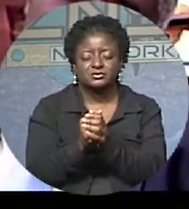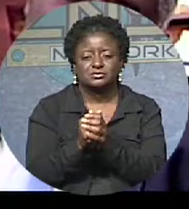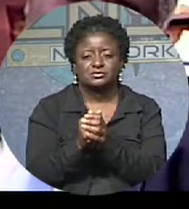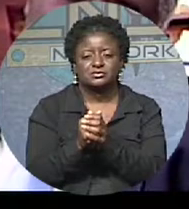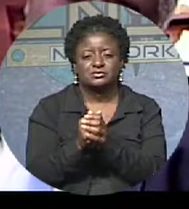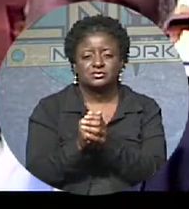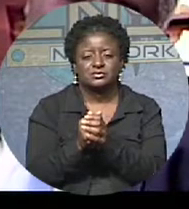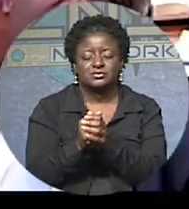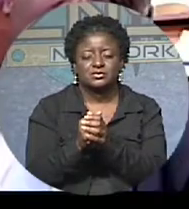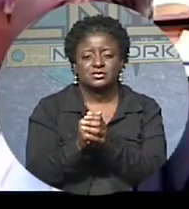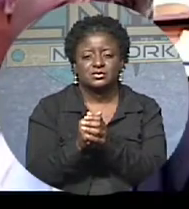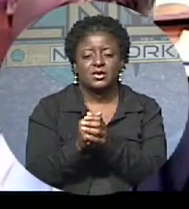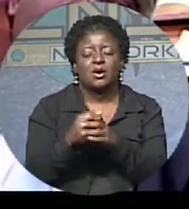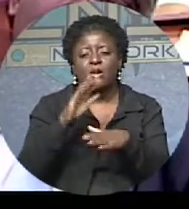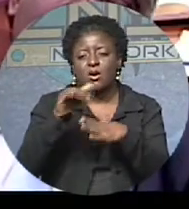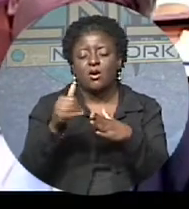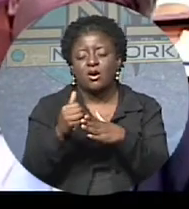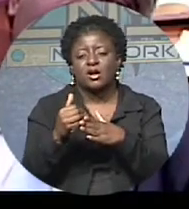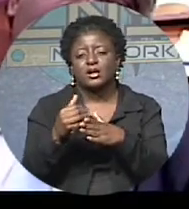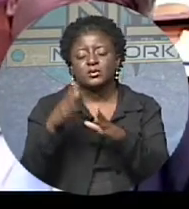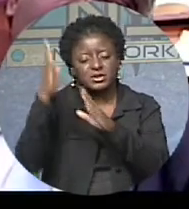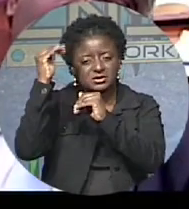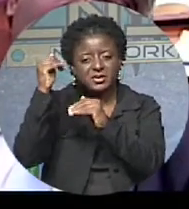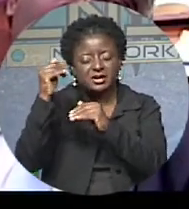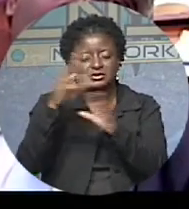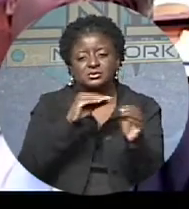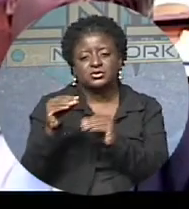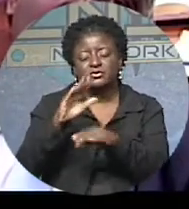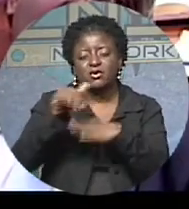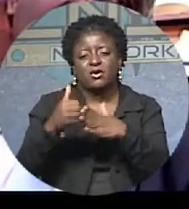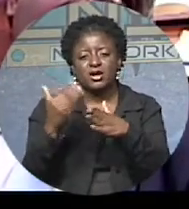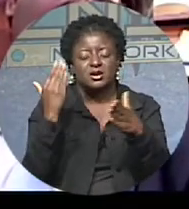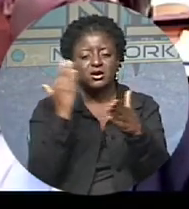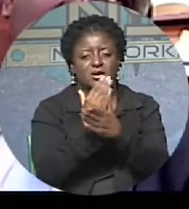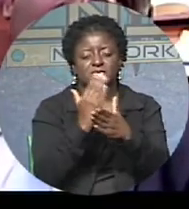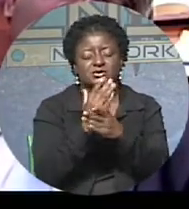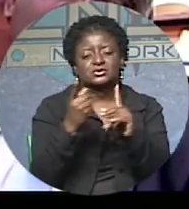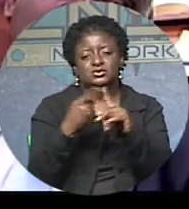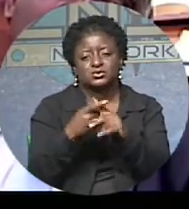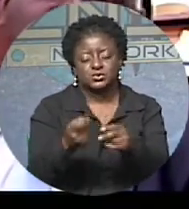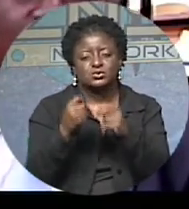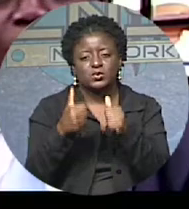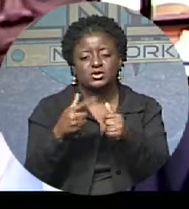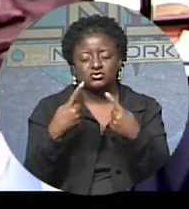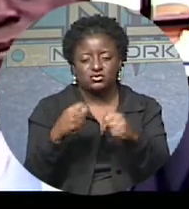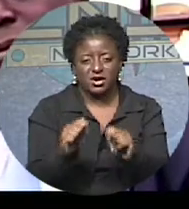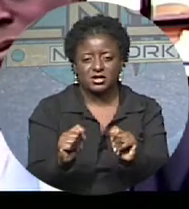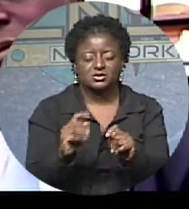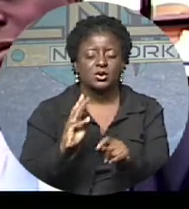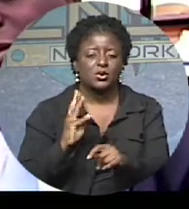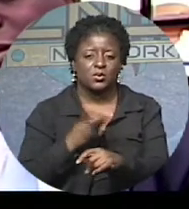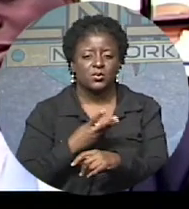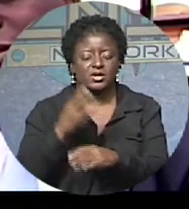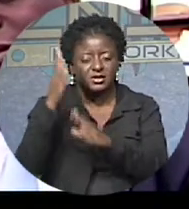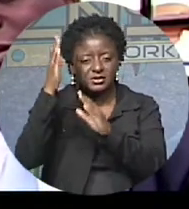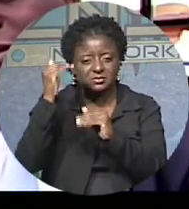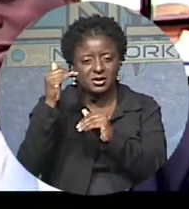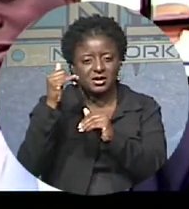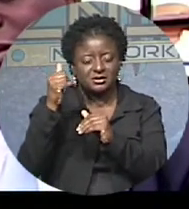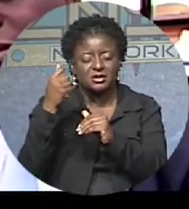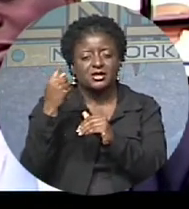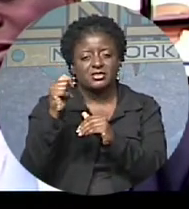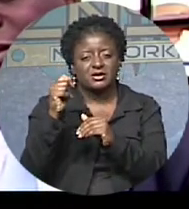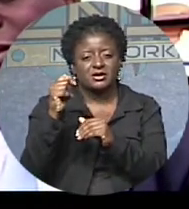trial is overcome. We expect that the Eugene DePuch Law School will be placing advertisements in